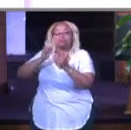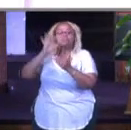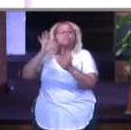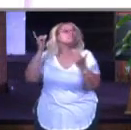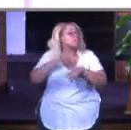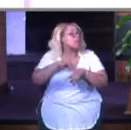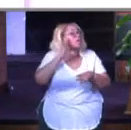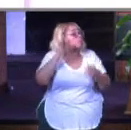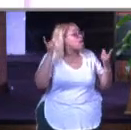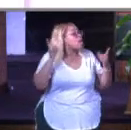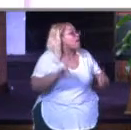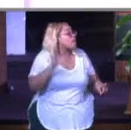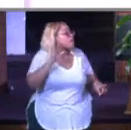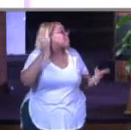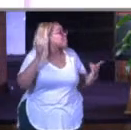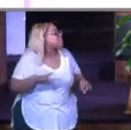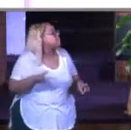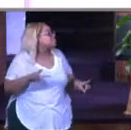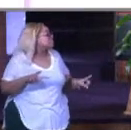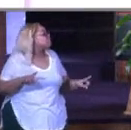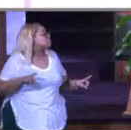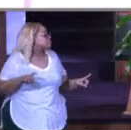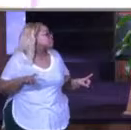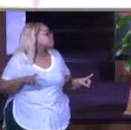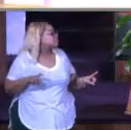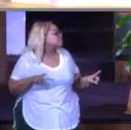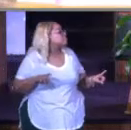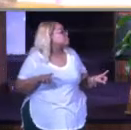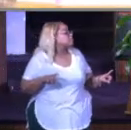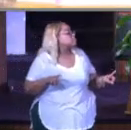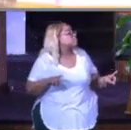It's only a matter of time. It's only a matter of time. It's on the way.